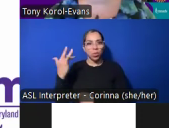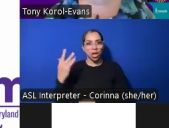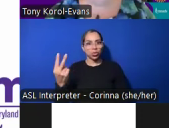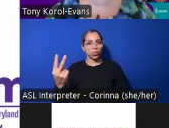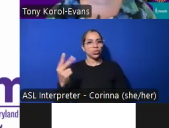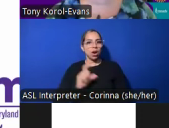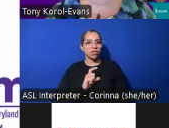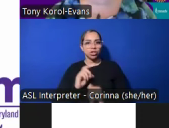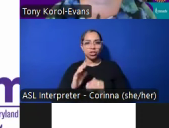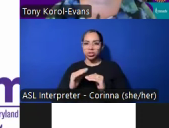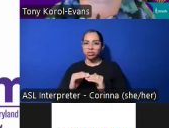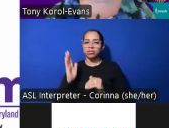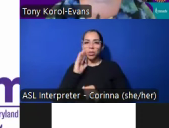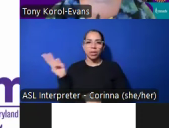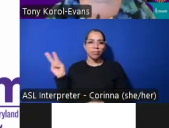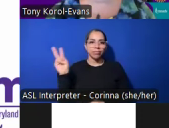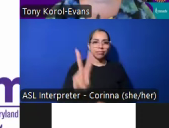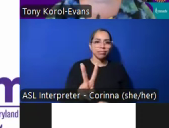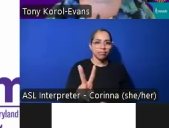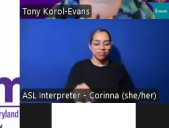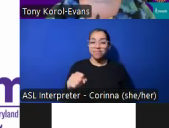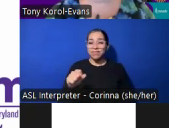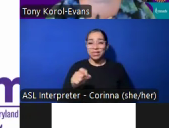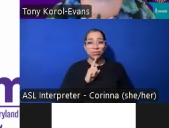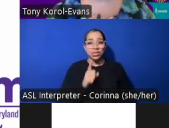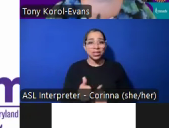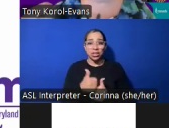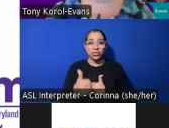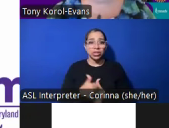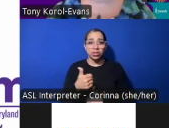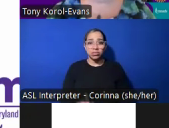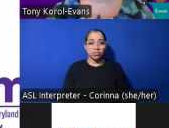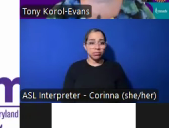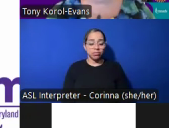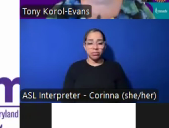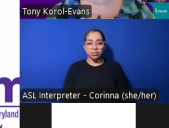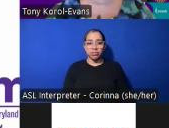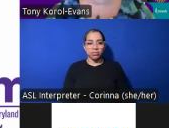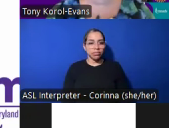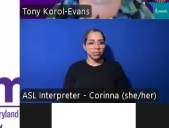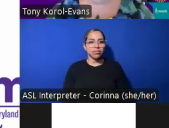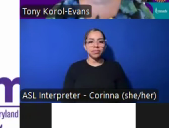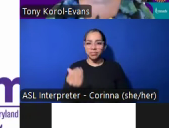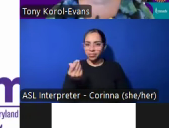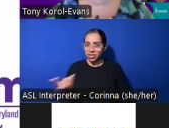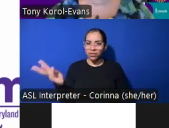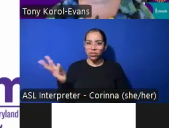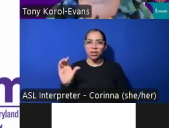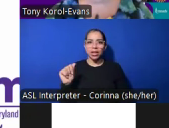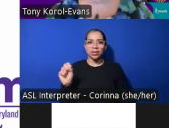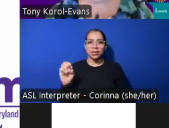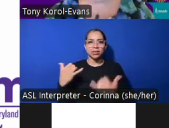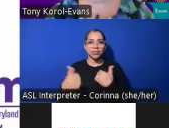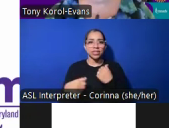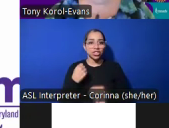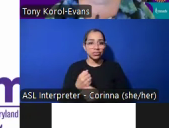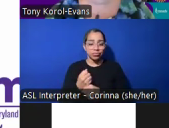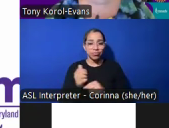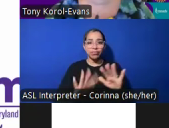so dangerous. And, there's been several cases this year nationwide